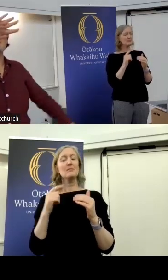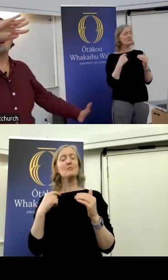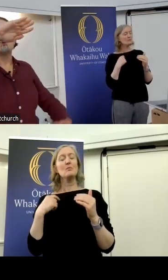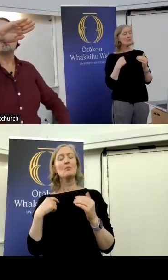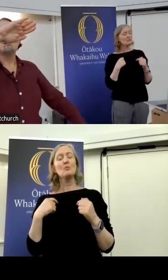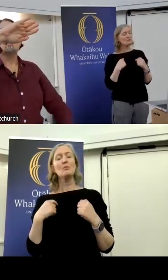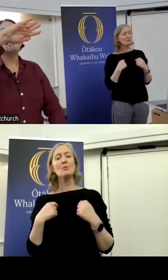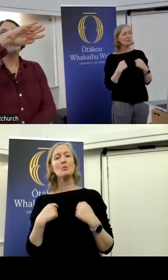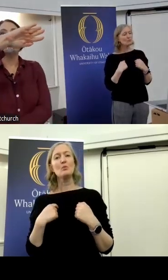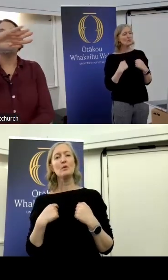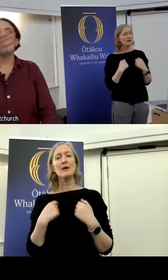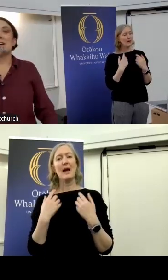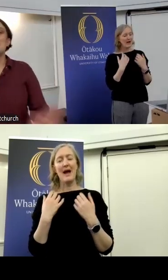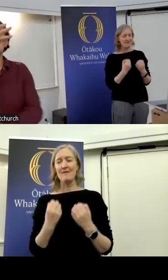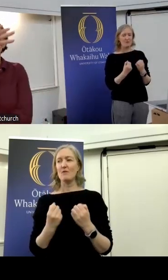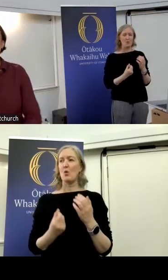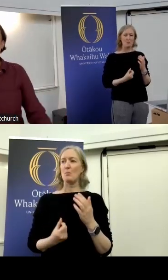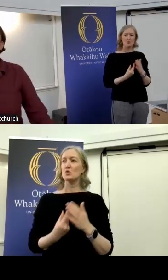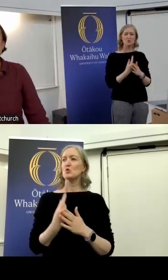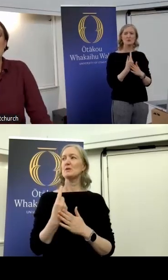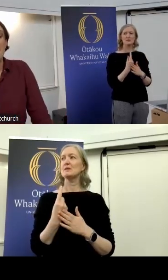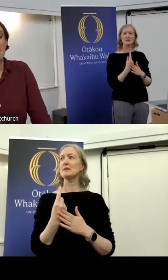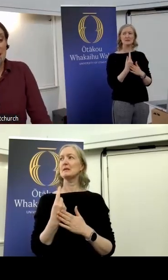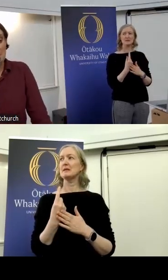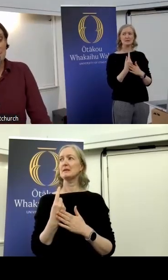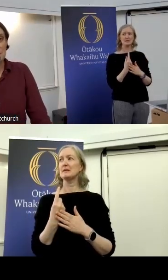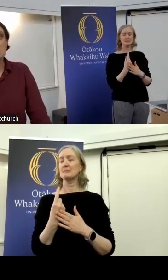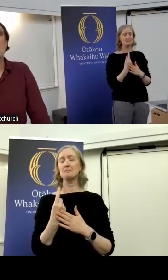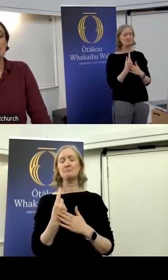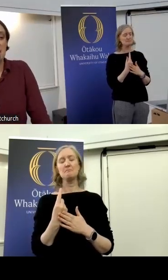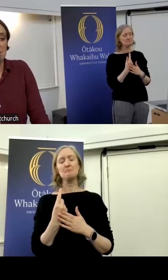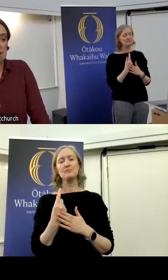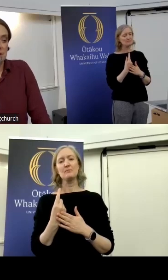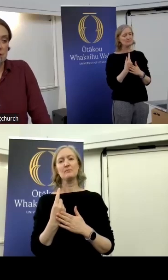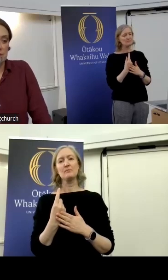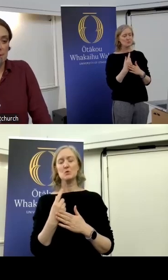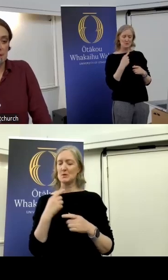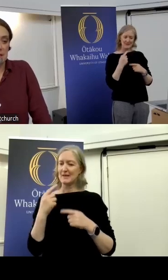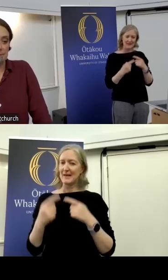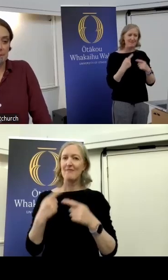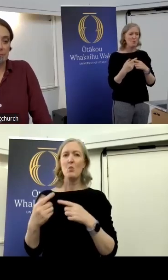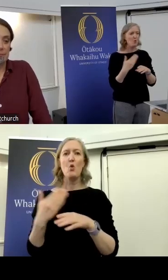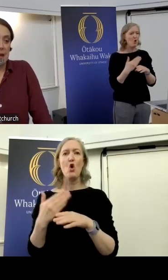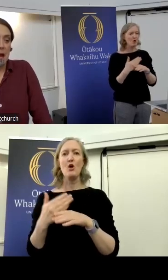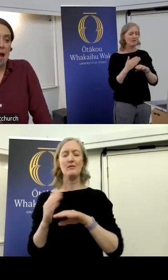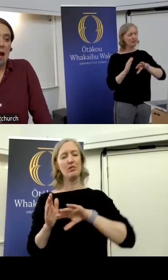happen, you know, to continue to happen despite the current political environment.